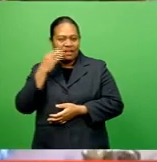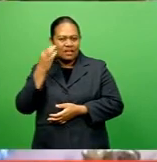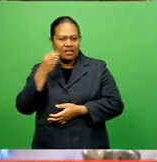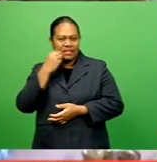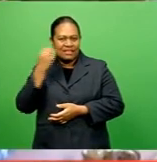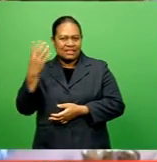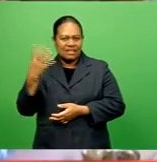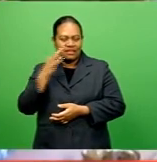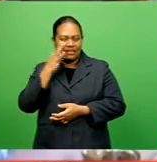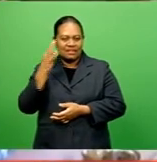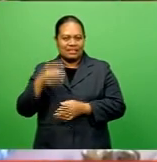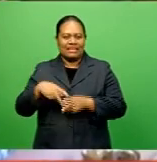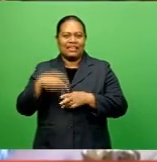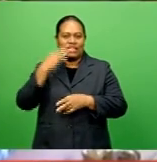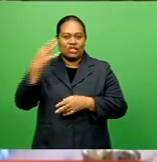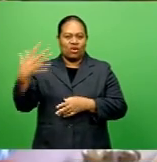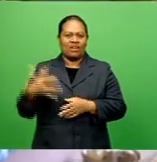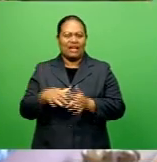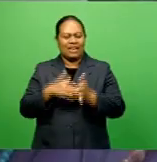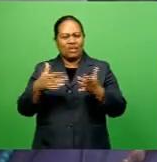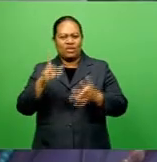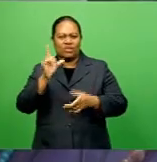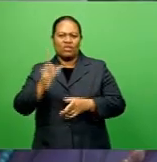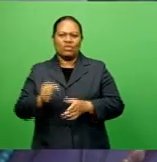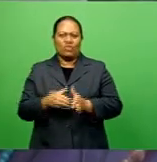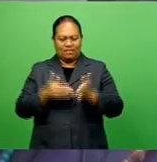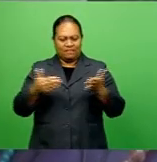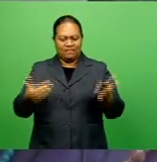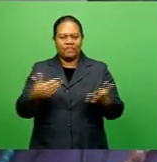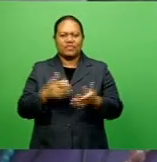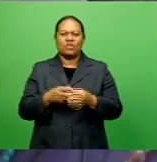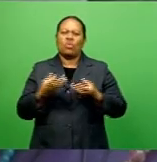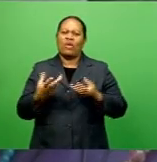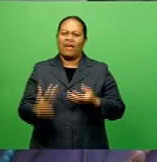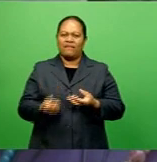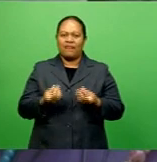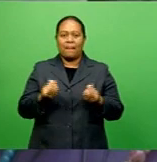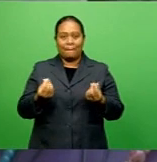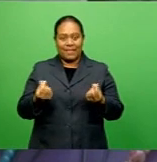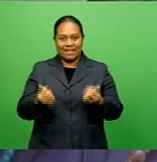had to adapt to the current market situation to earn a living.